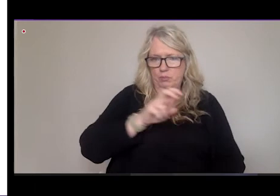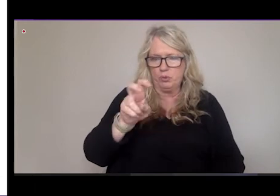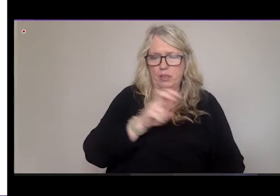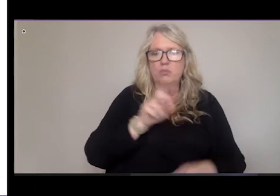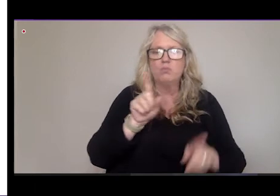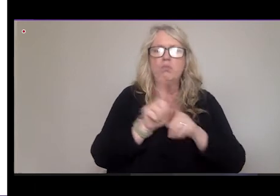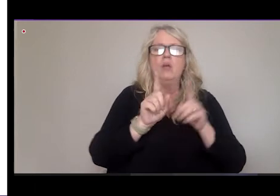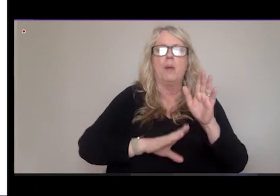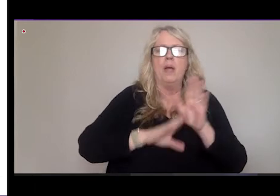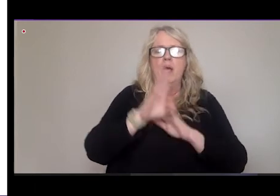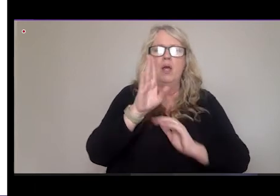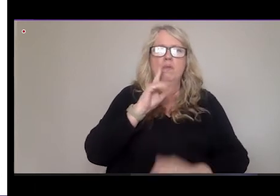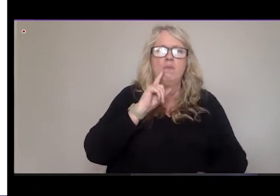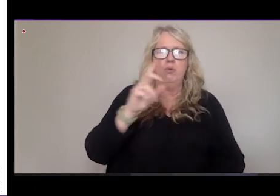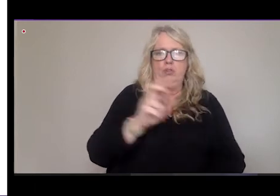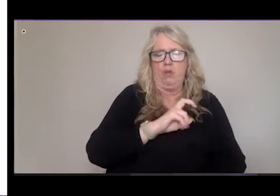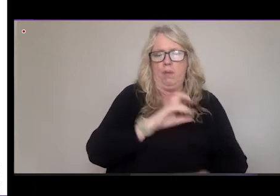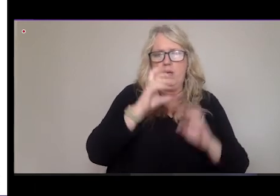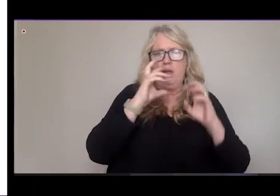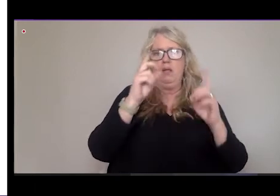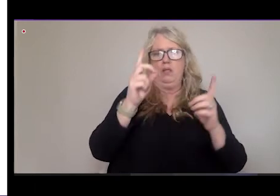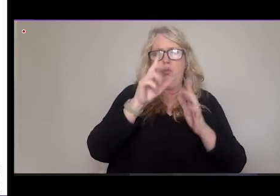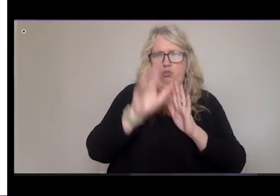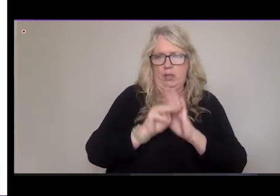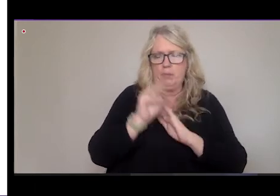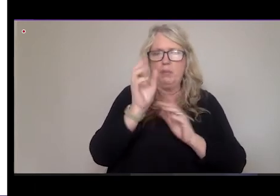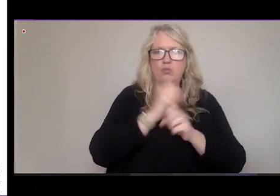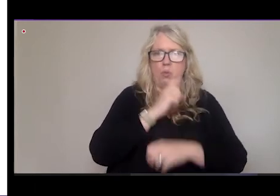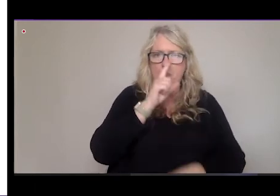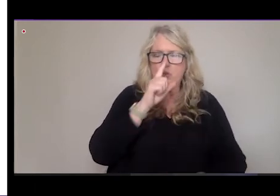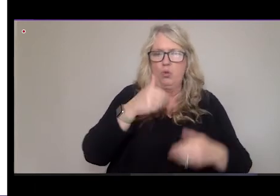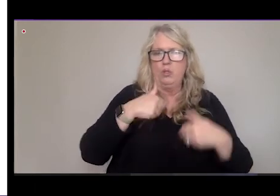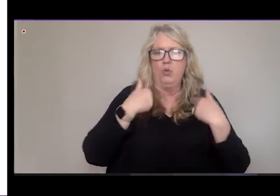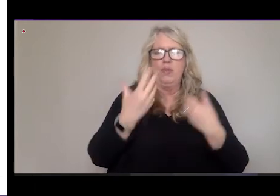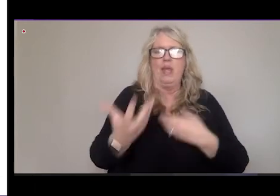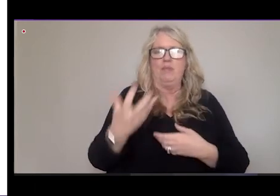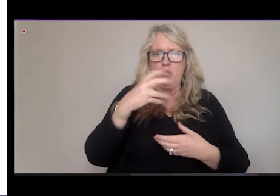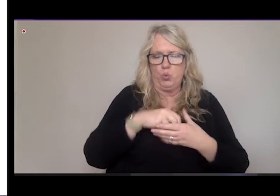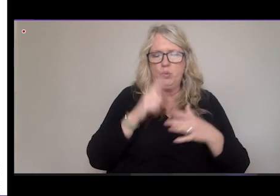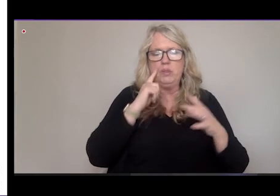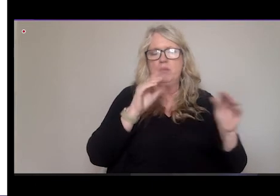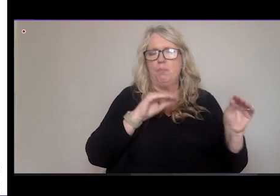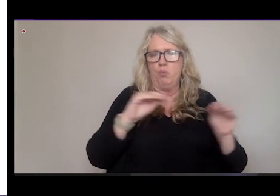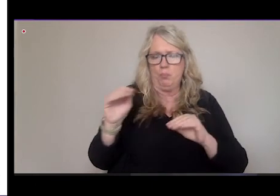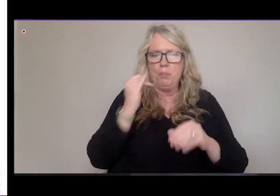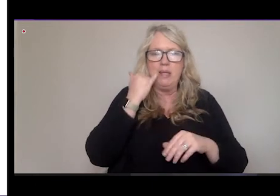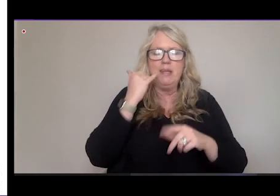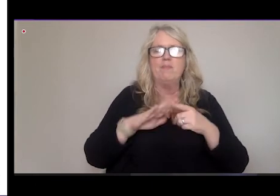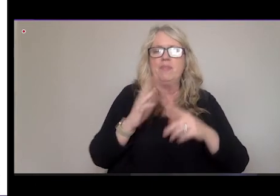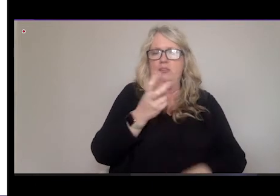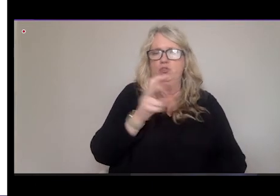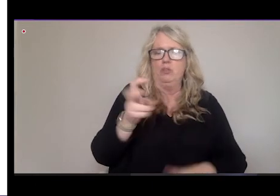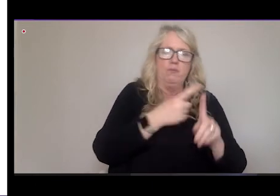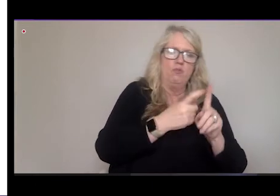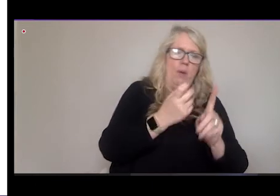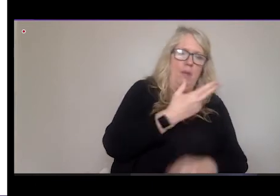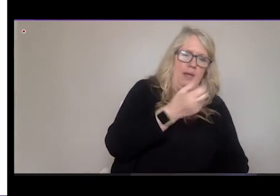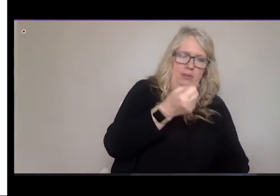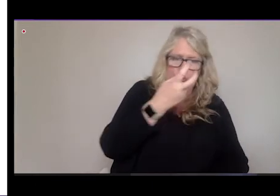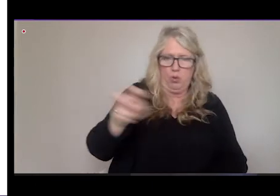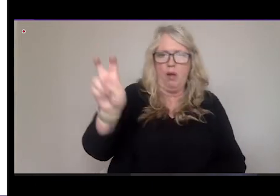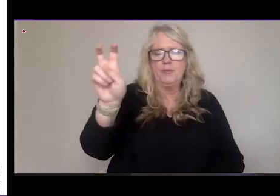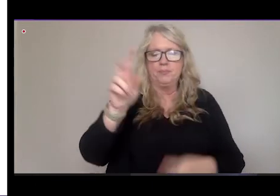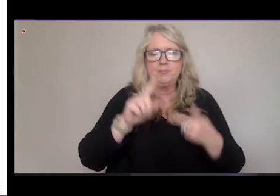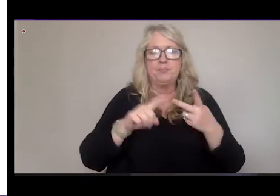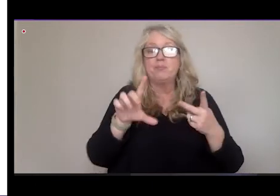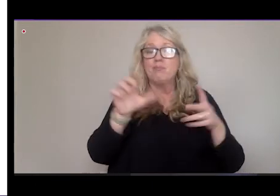accessible transportation. She also developed a transportation education curriculum to ensure that youth have inclusive mobility options as they